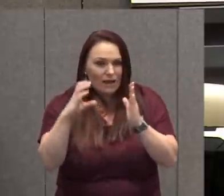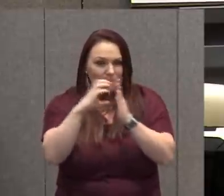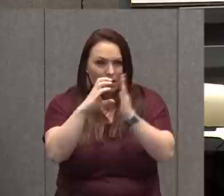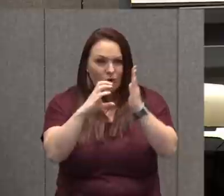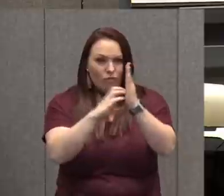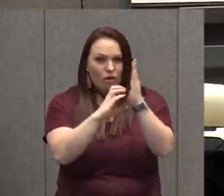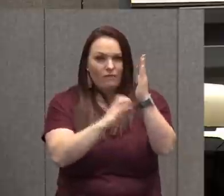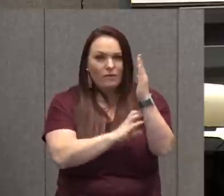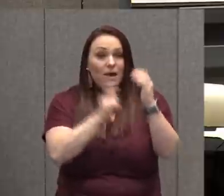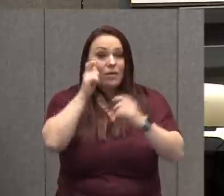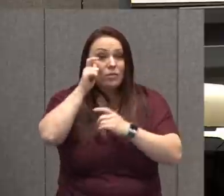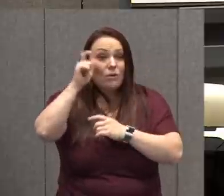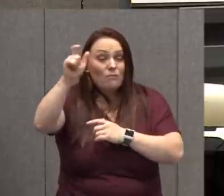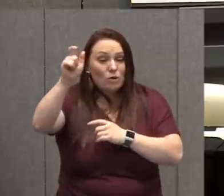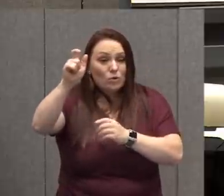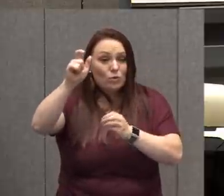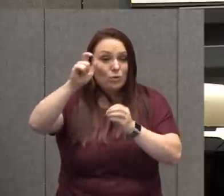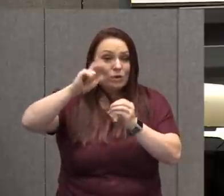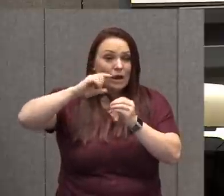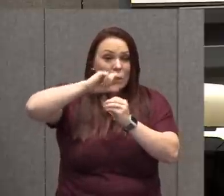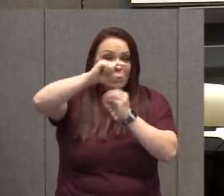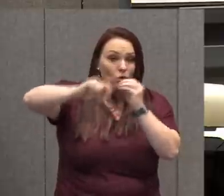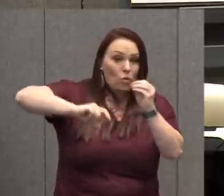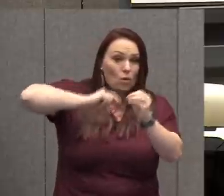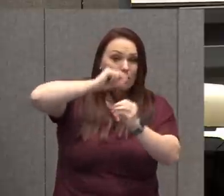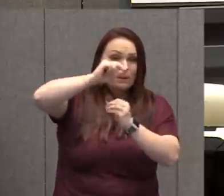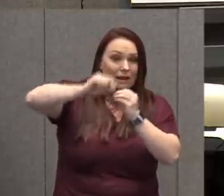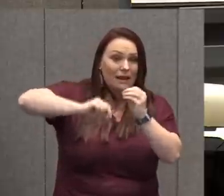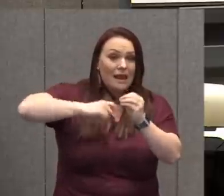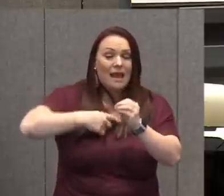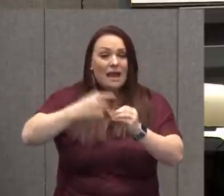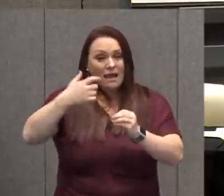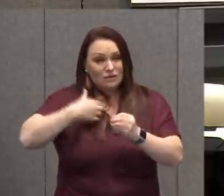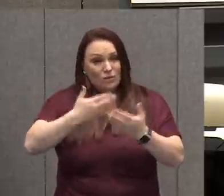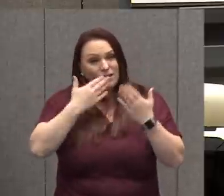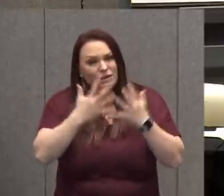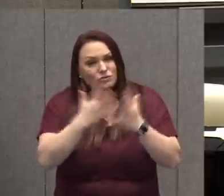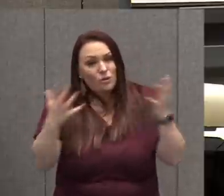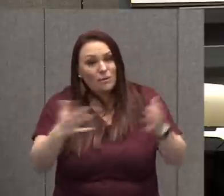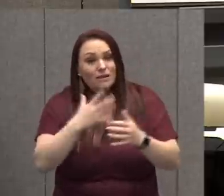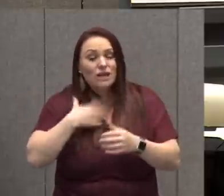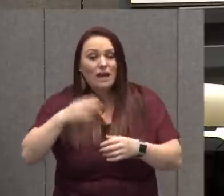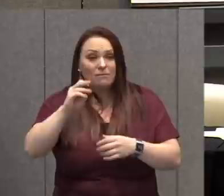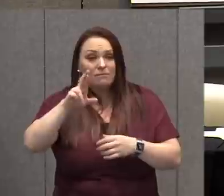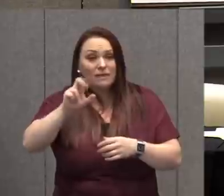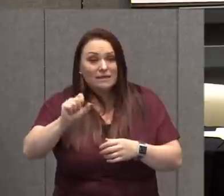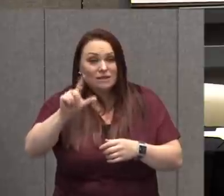and orbiting and stuff. So thank you, and Miss Lori is up next.